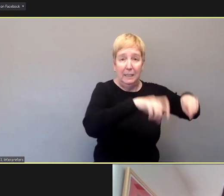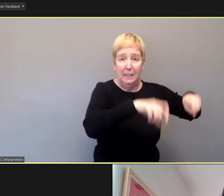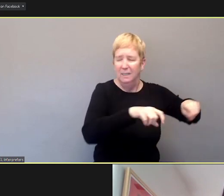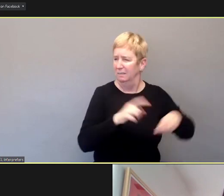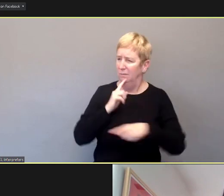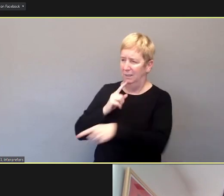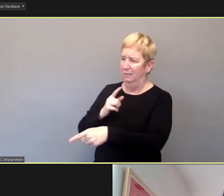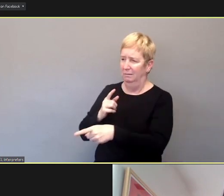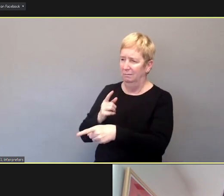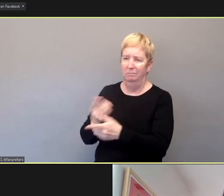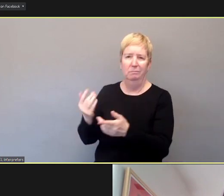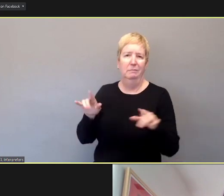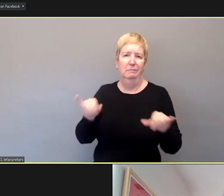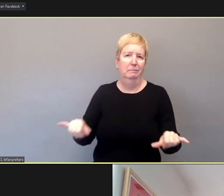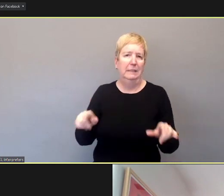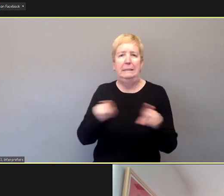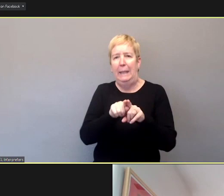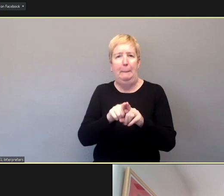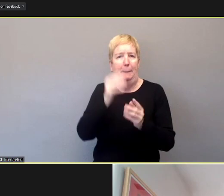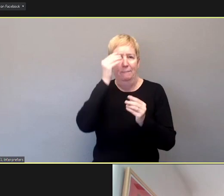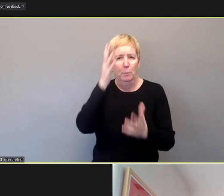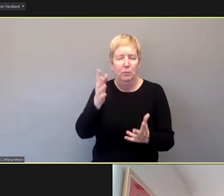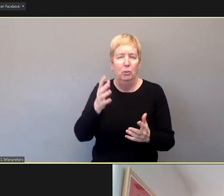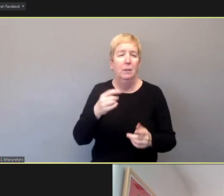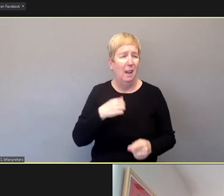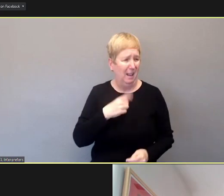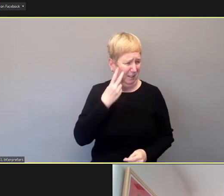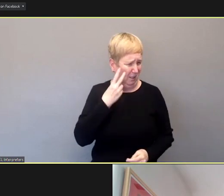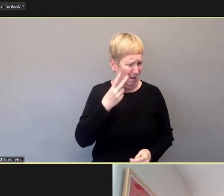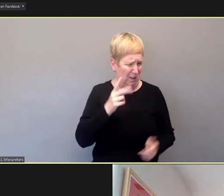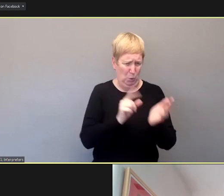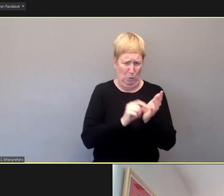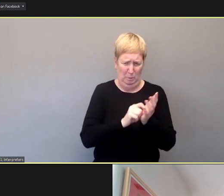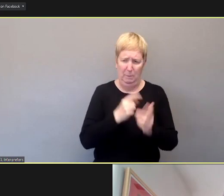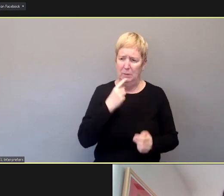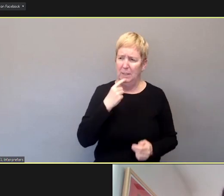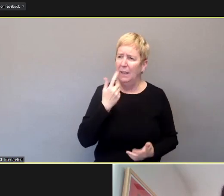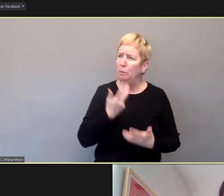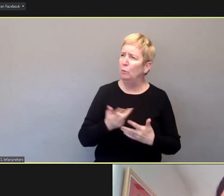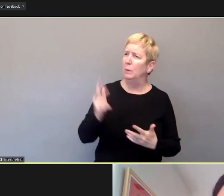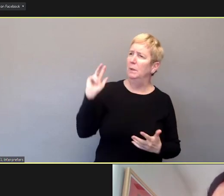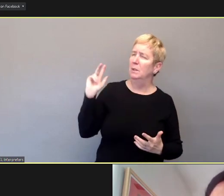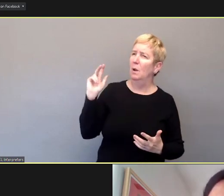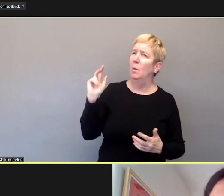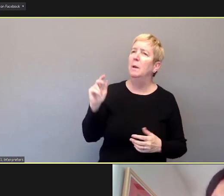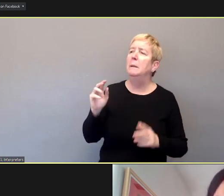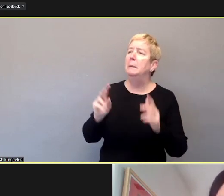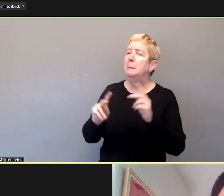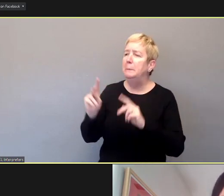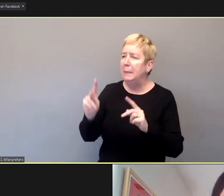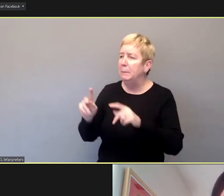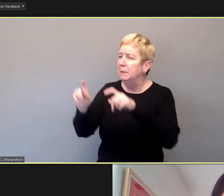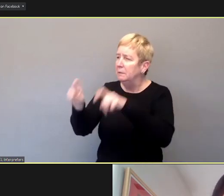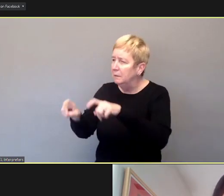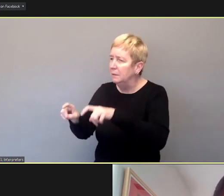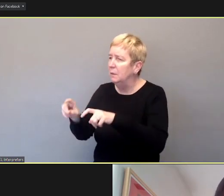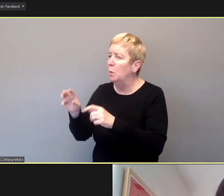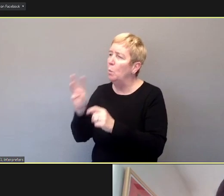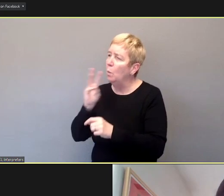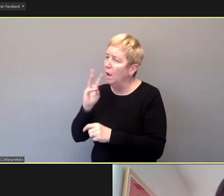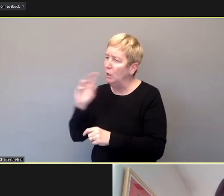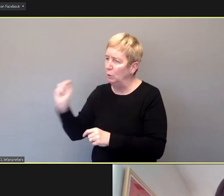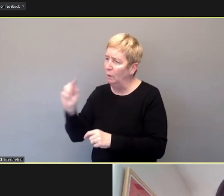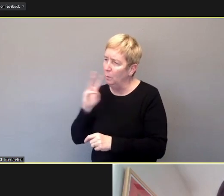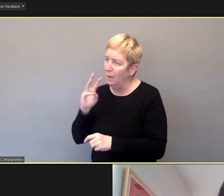it's interesting. I saw in the paper 3 weeks ago that people testing wastewater in New York City were predicting